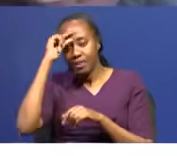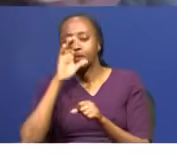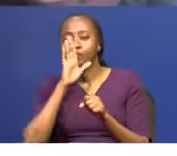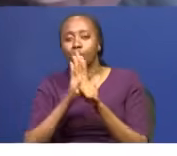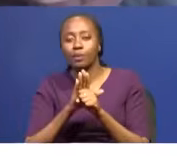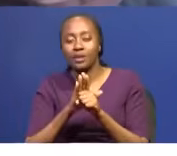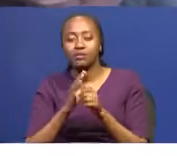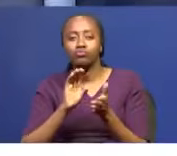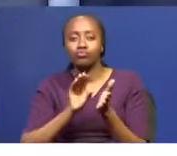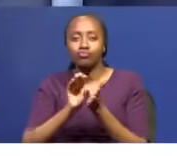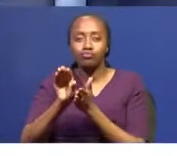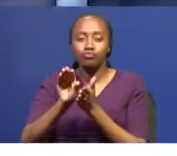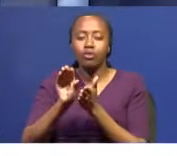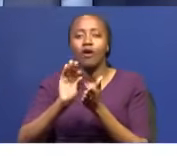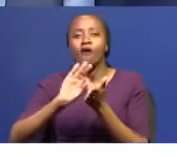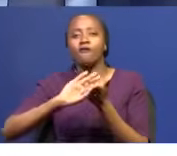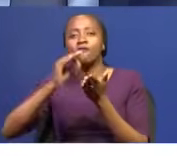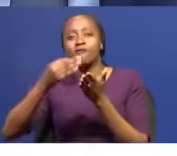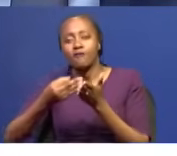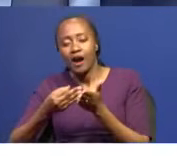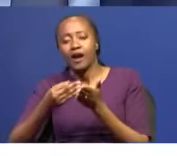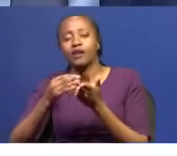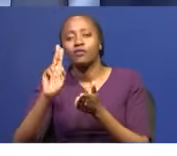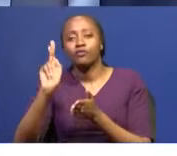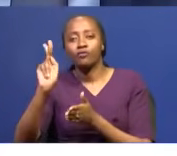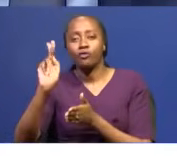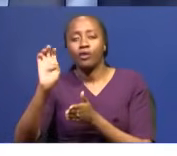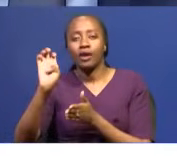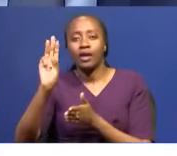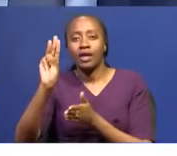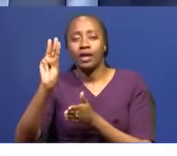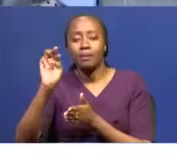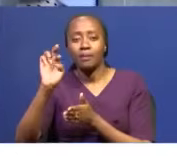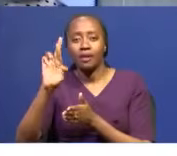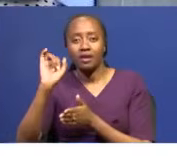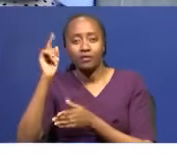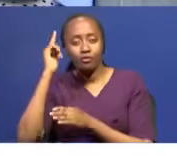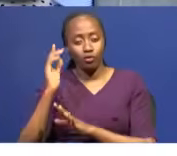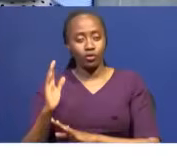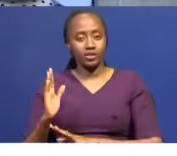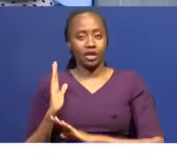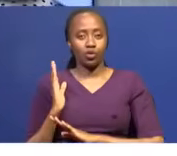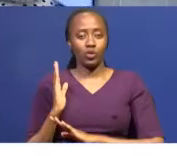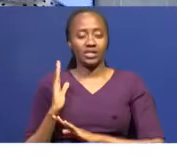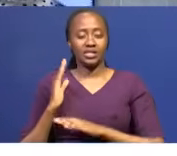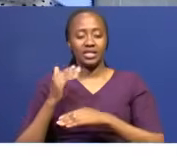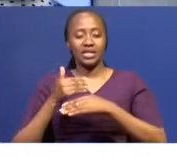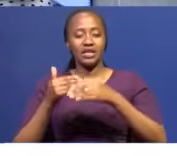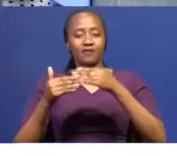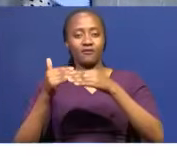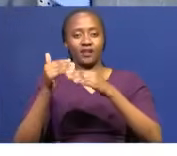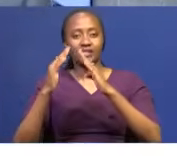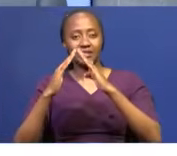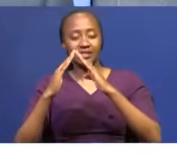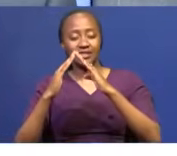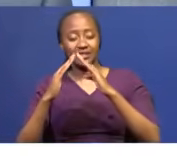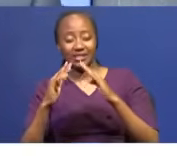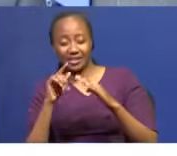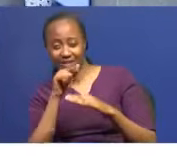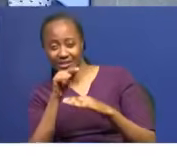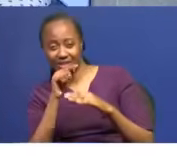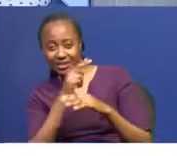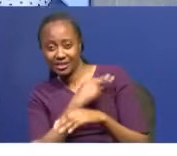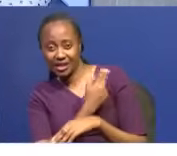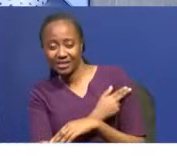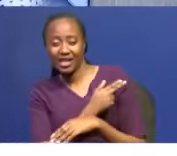funding to enable it to live up to its billing as a critical health security infrastructure. But I want to thank the scientists and the leadership of